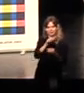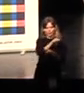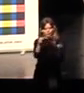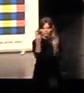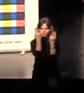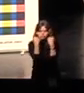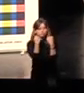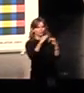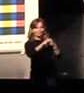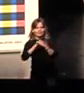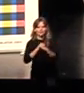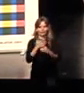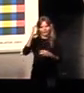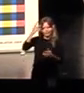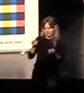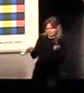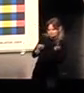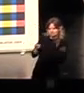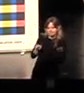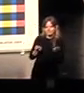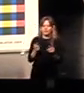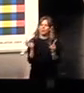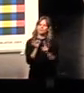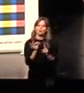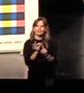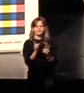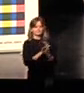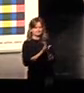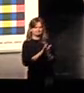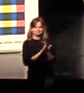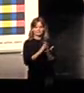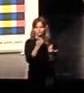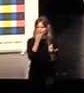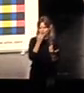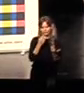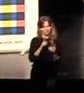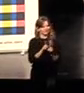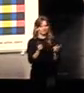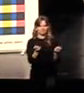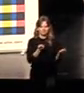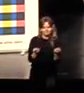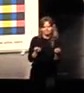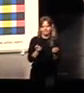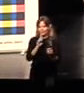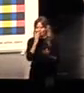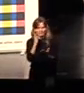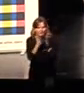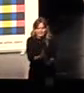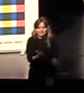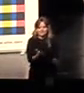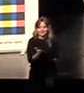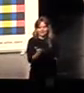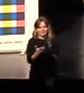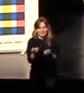media populism als een proxy voor de my god posters en journalistiek proposals